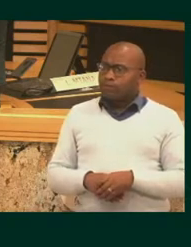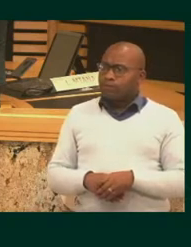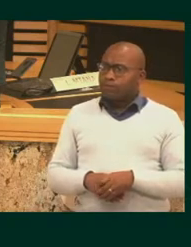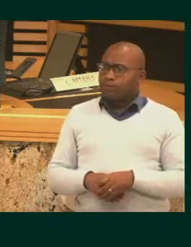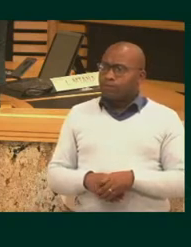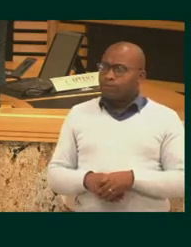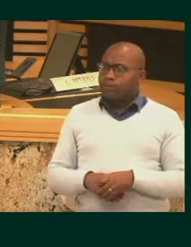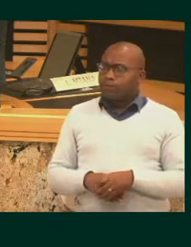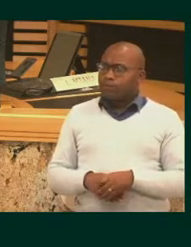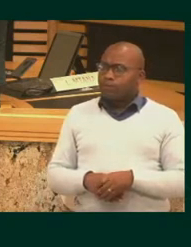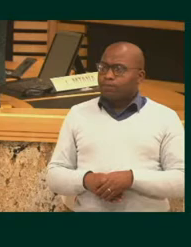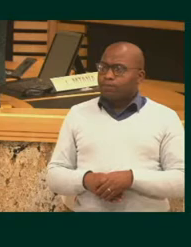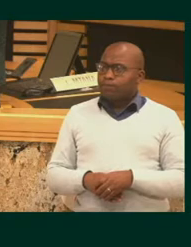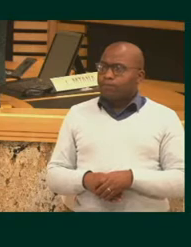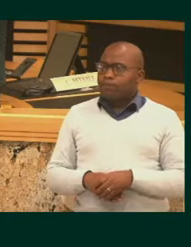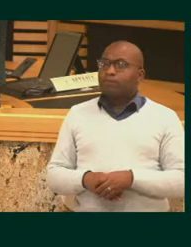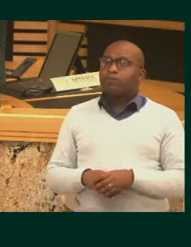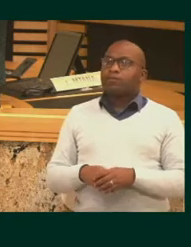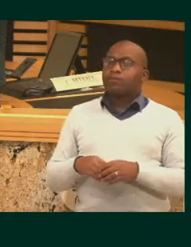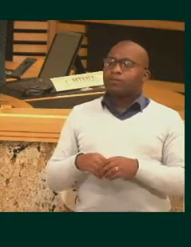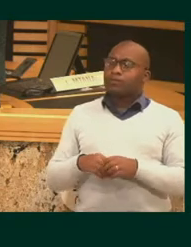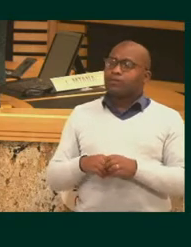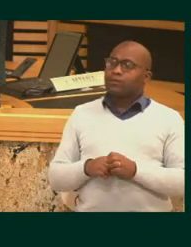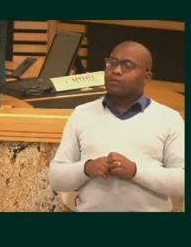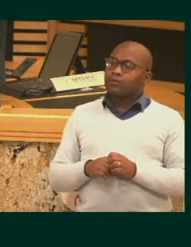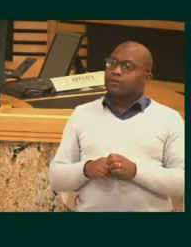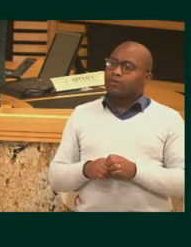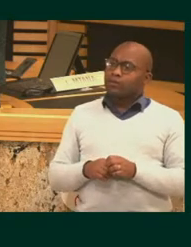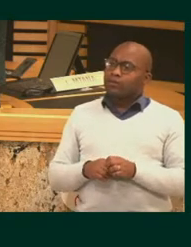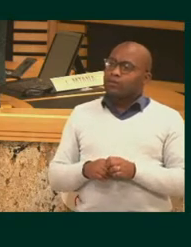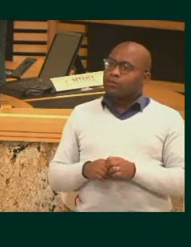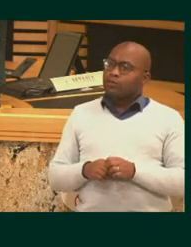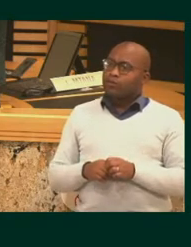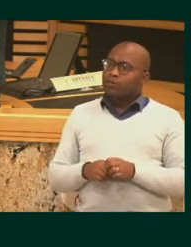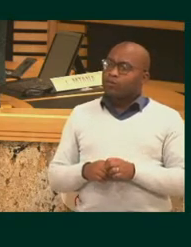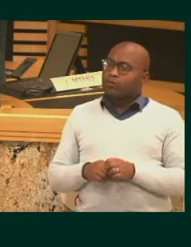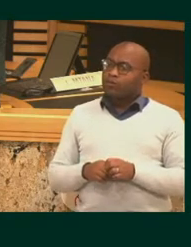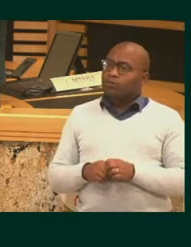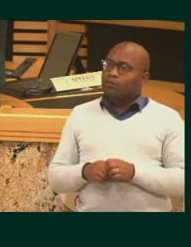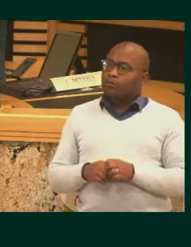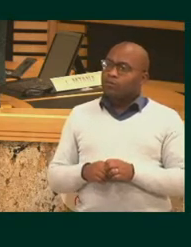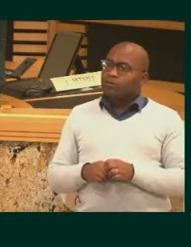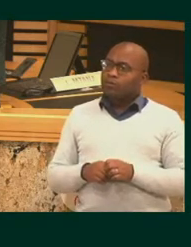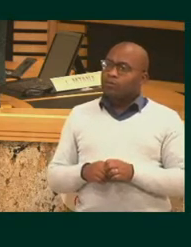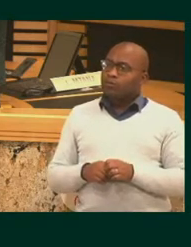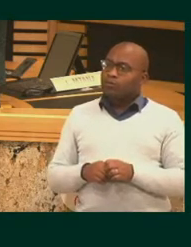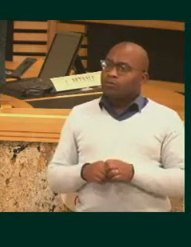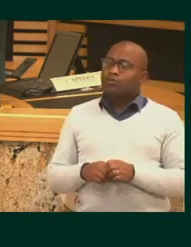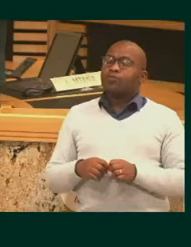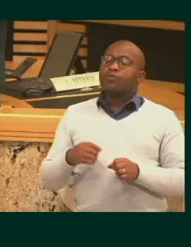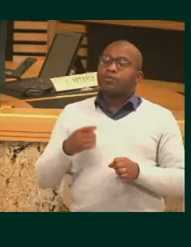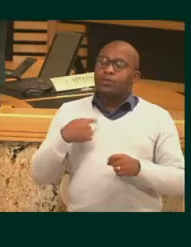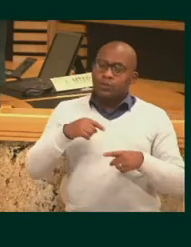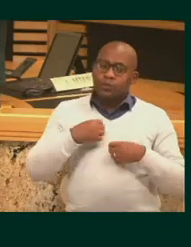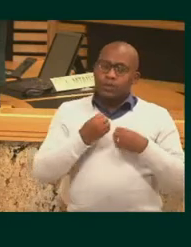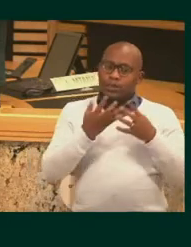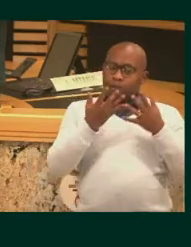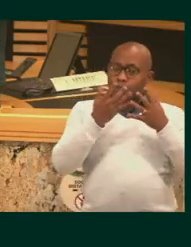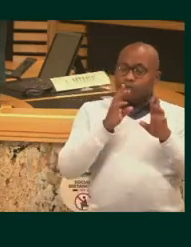the the breakdown is provided uh uh into the response uh to the